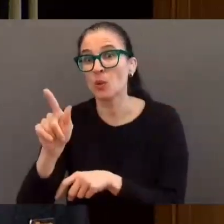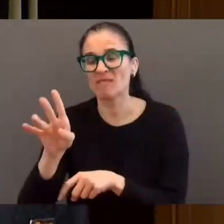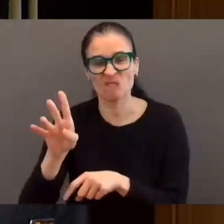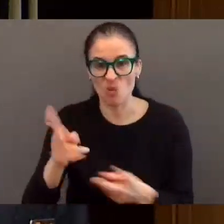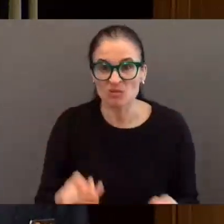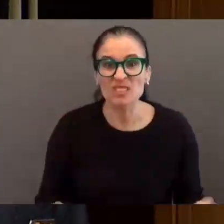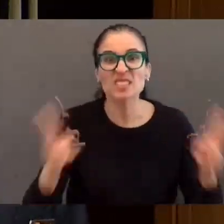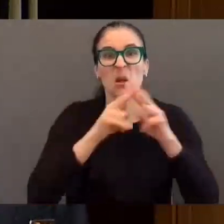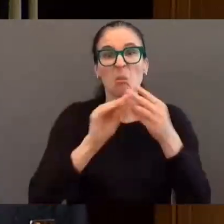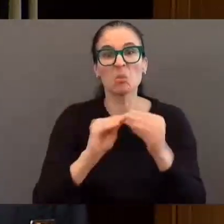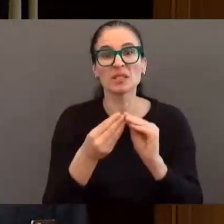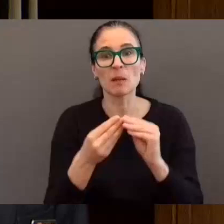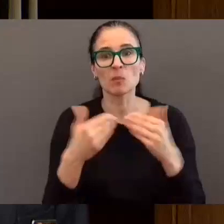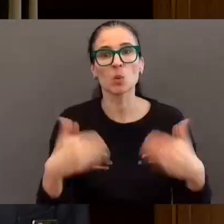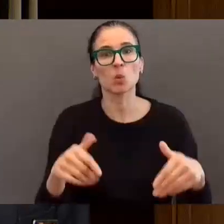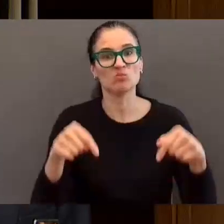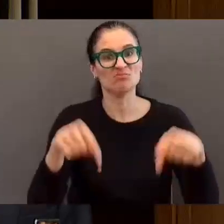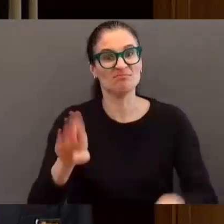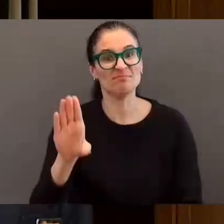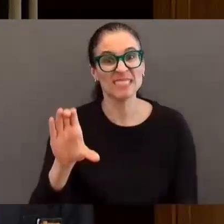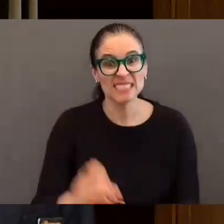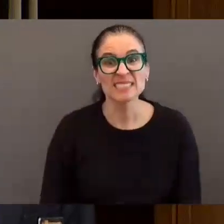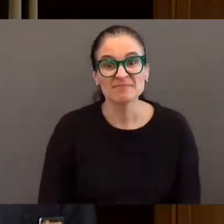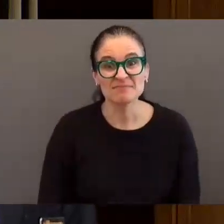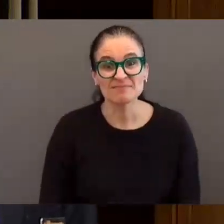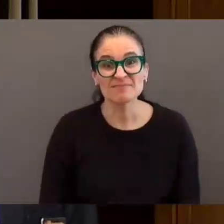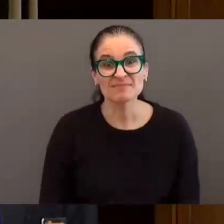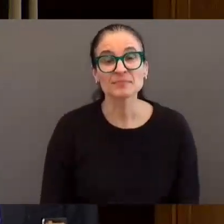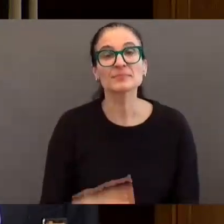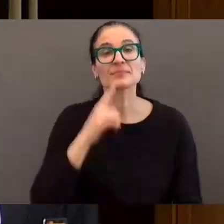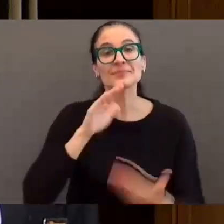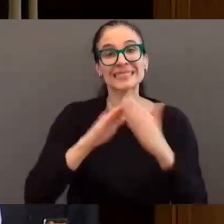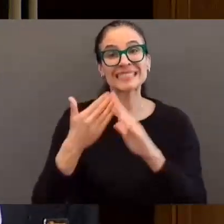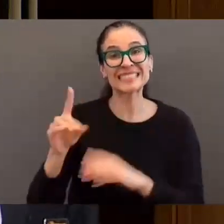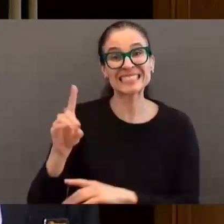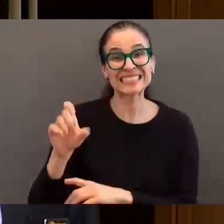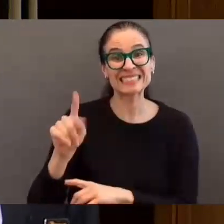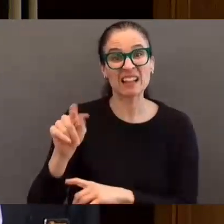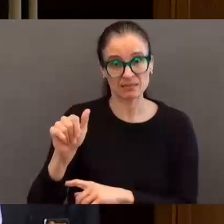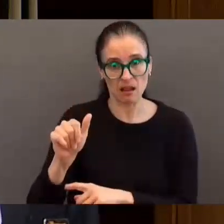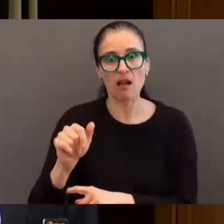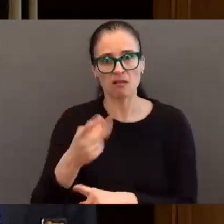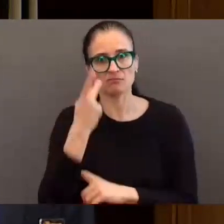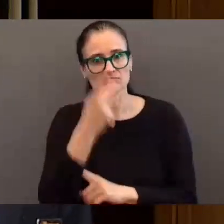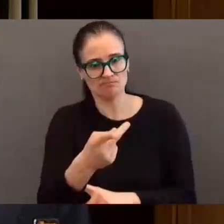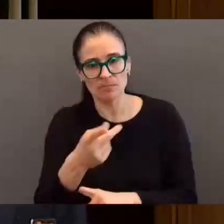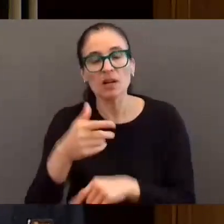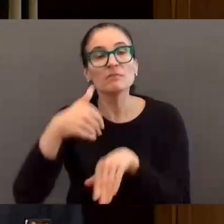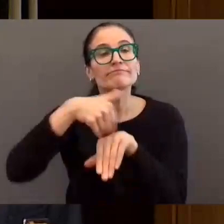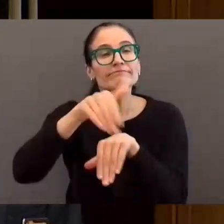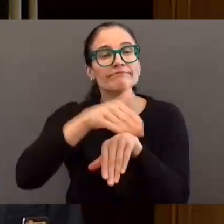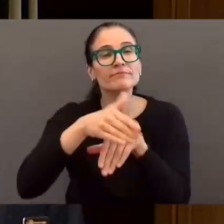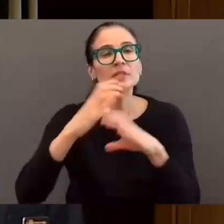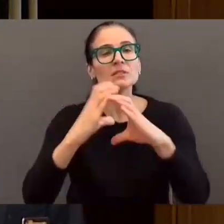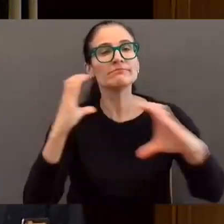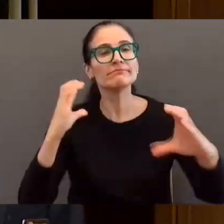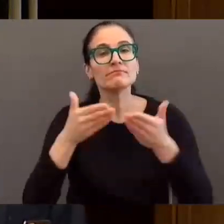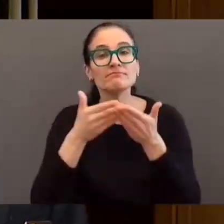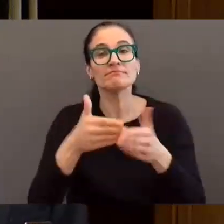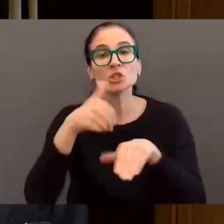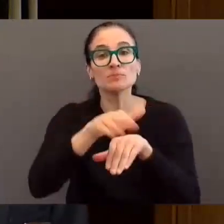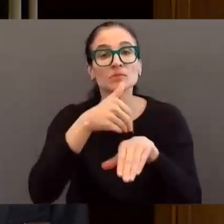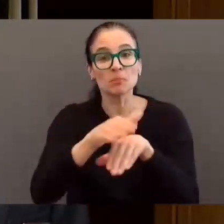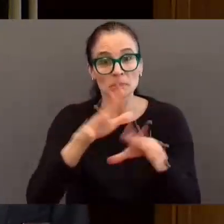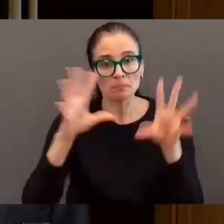physically searched. It's no wonder that the FBI's director says that traffickers bypass the U.S. straight for Vancouver.